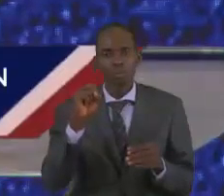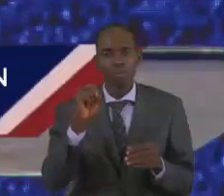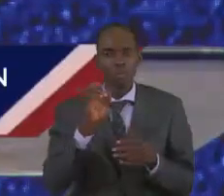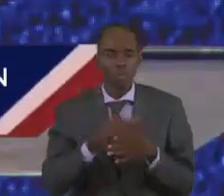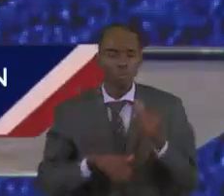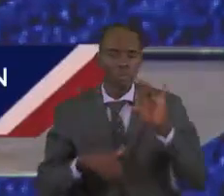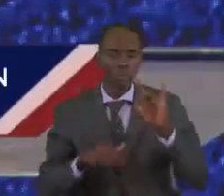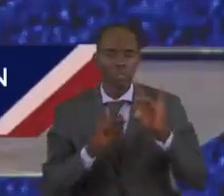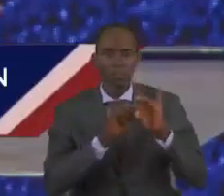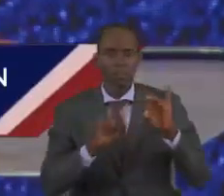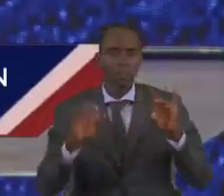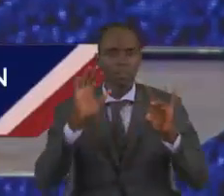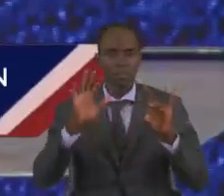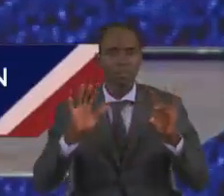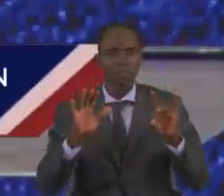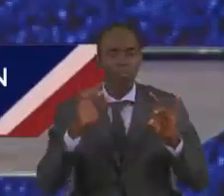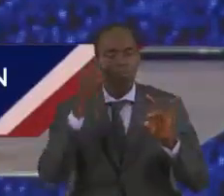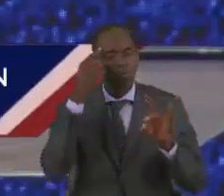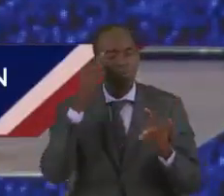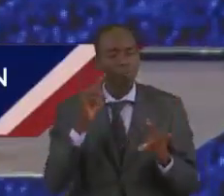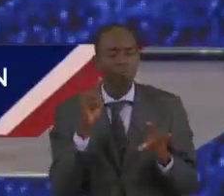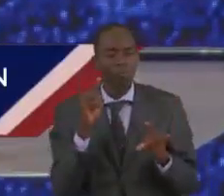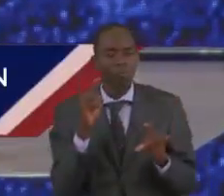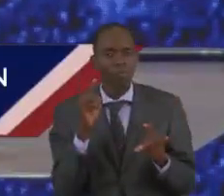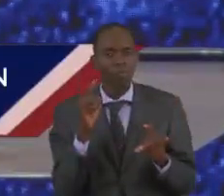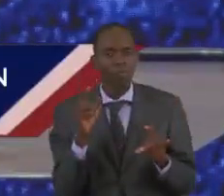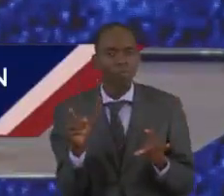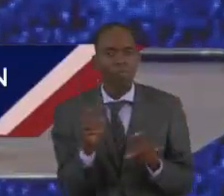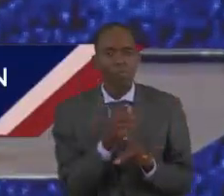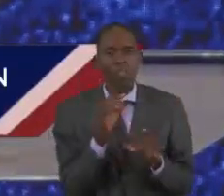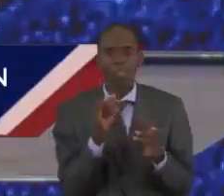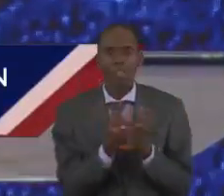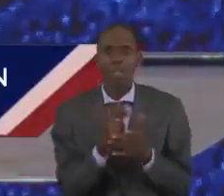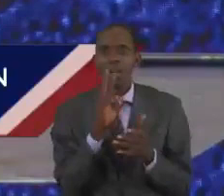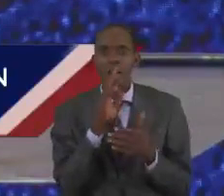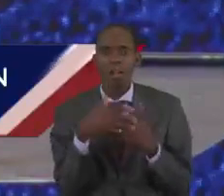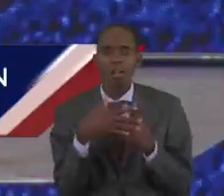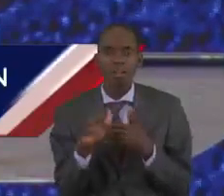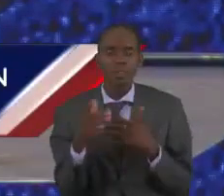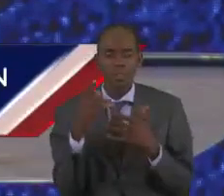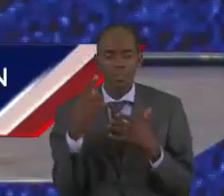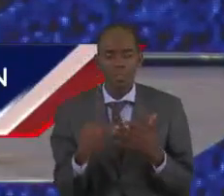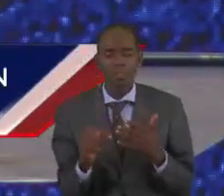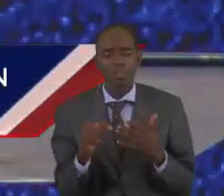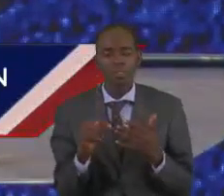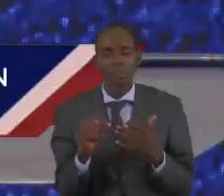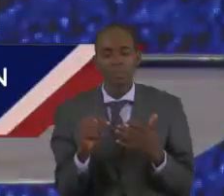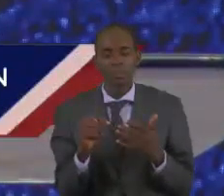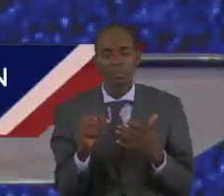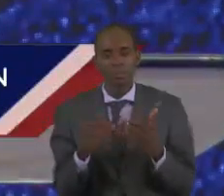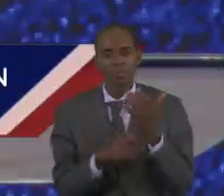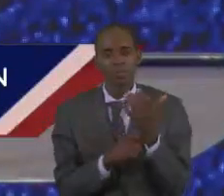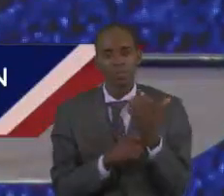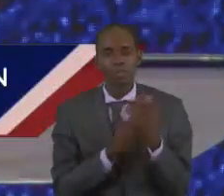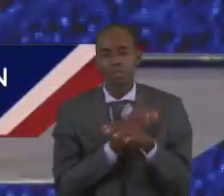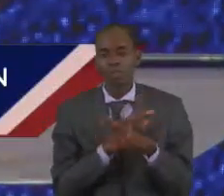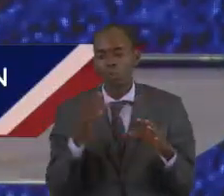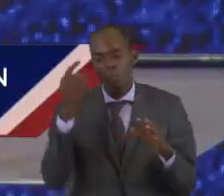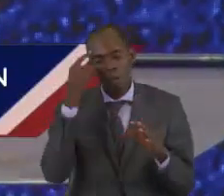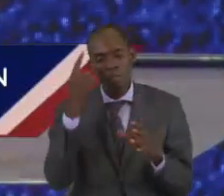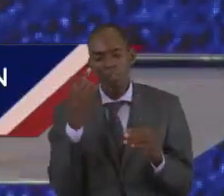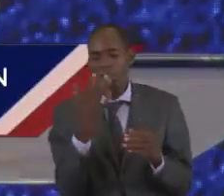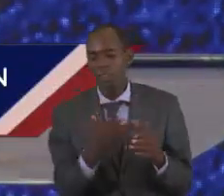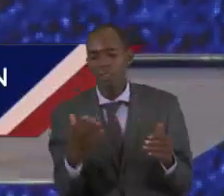5. For they that are after the flesh do mind the things of the